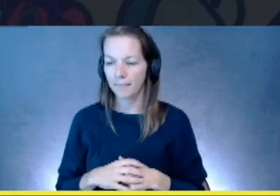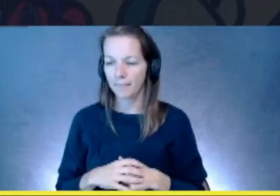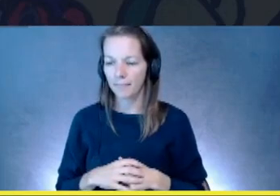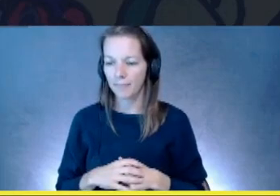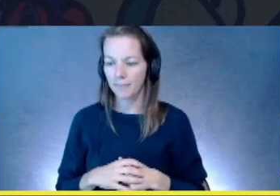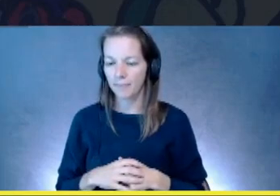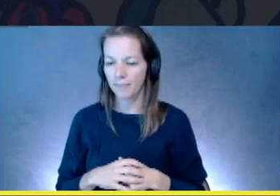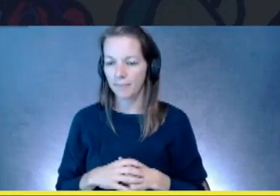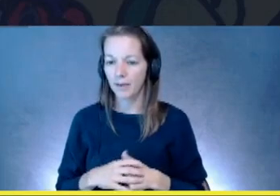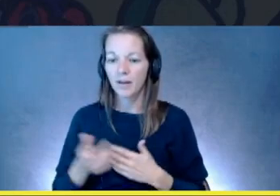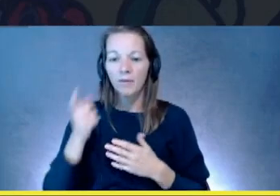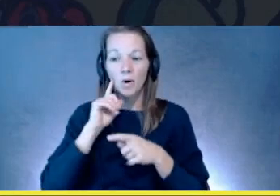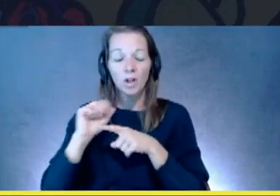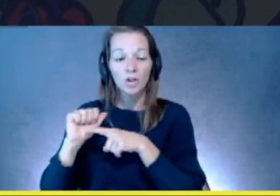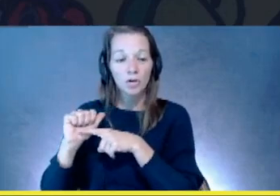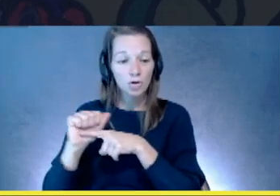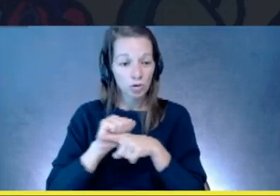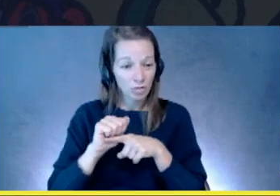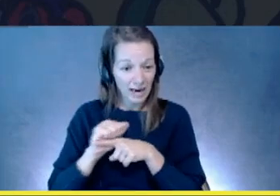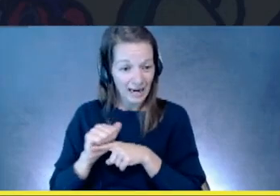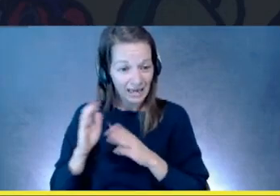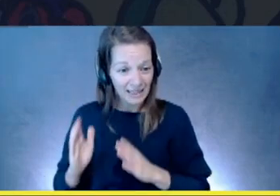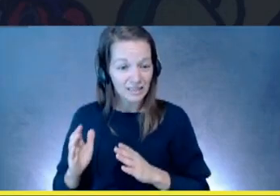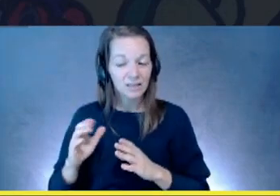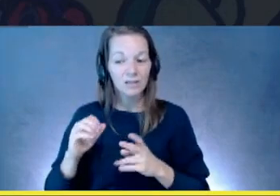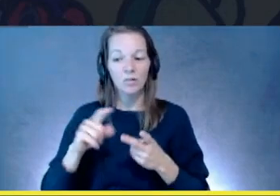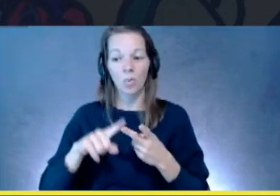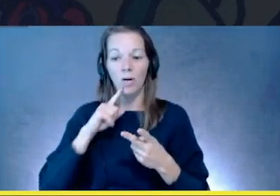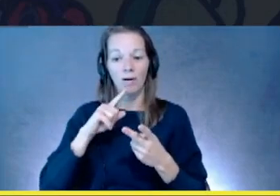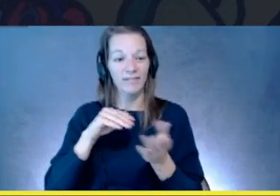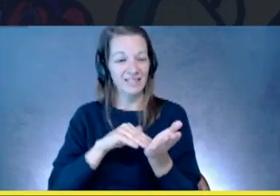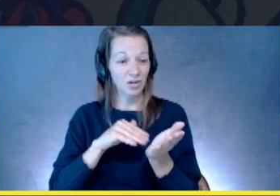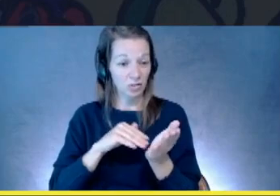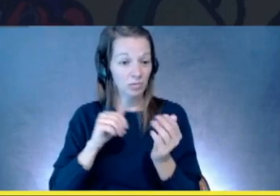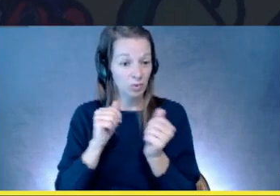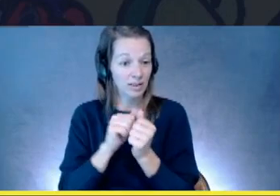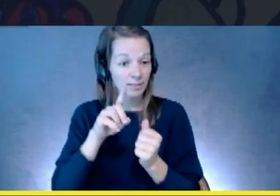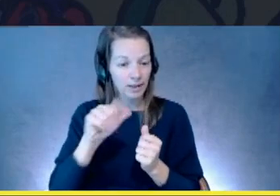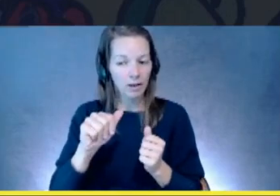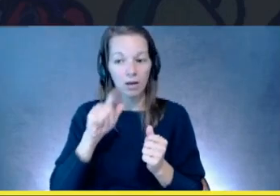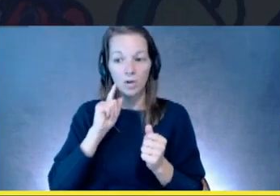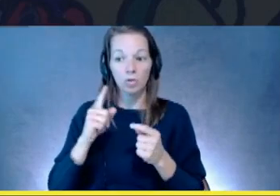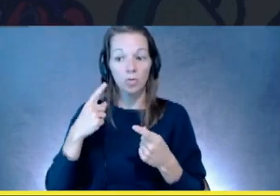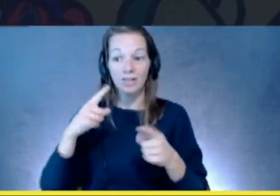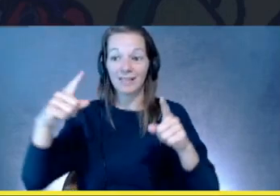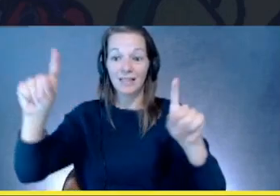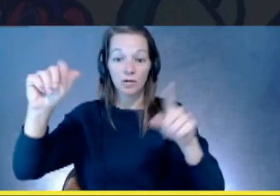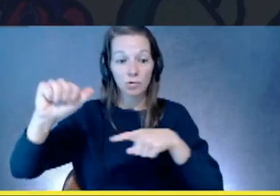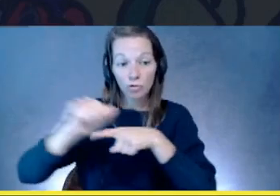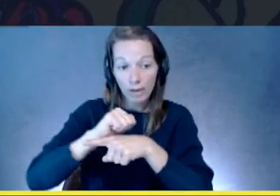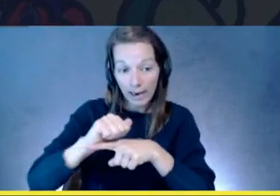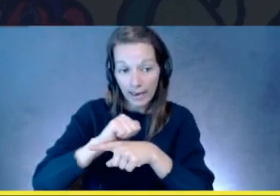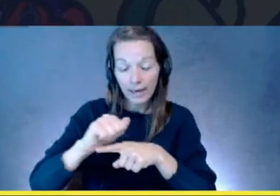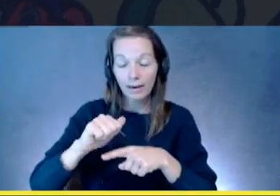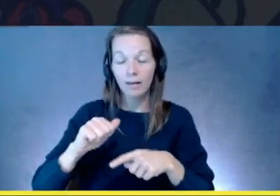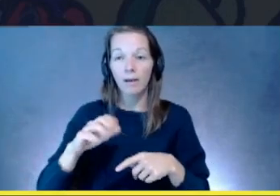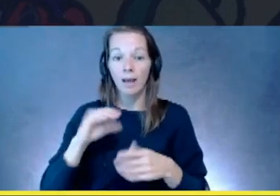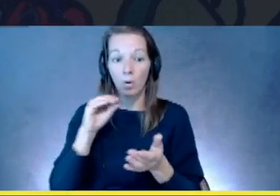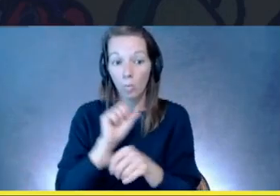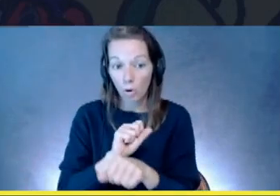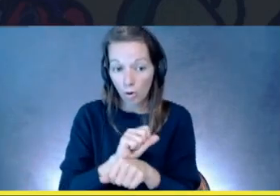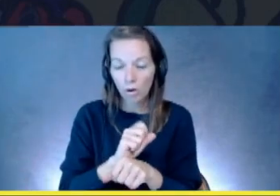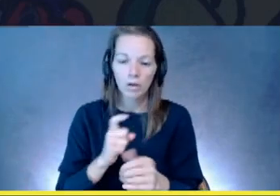For trainees and physicians with disabilities, the pathway to successful training and working often requires the use